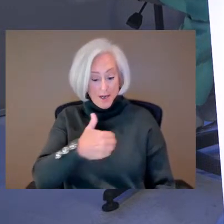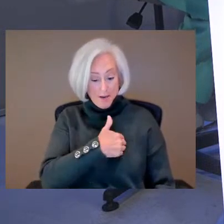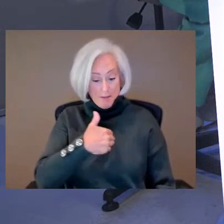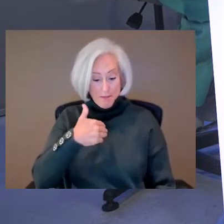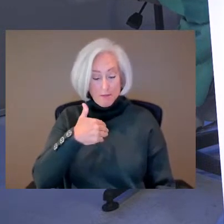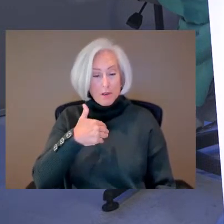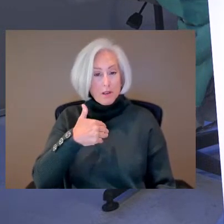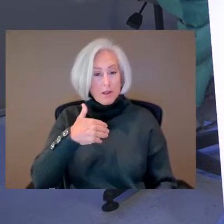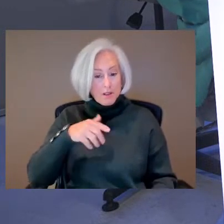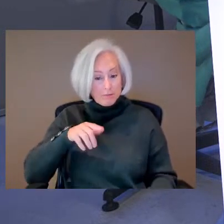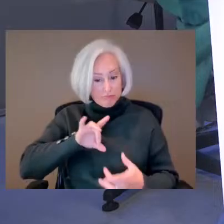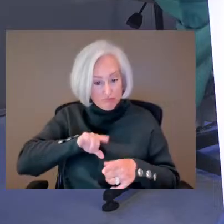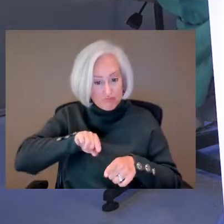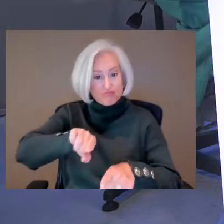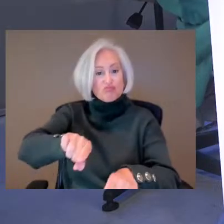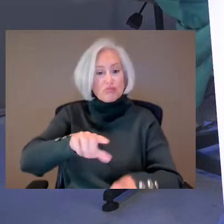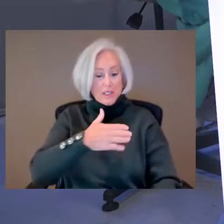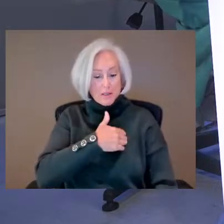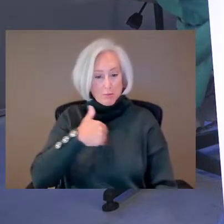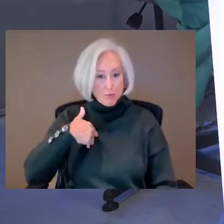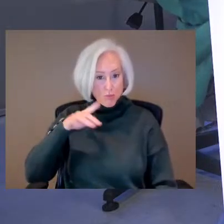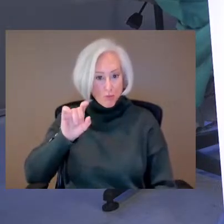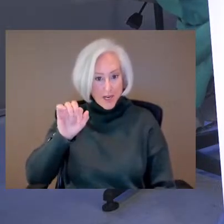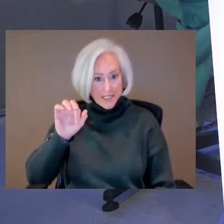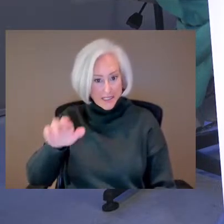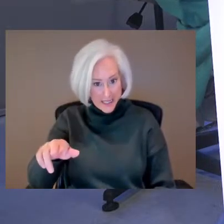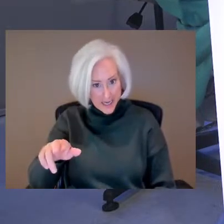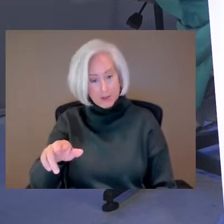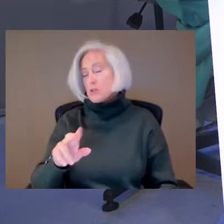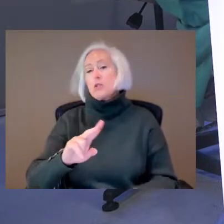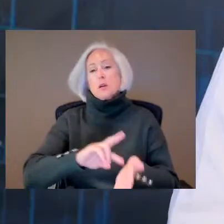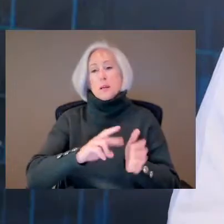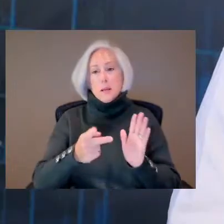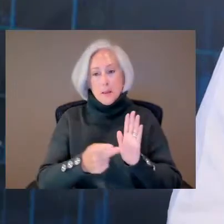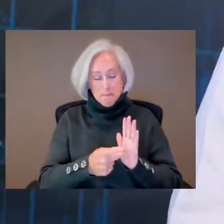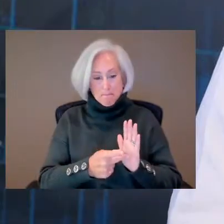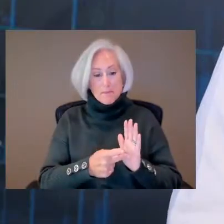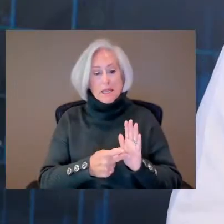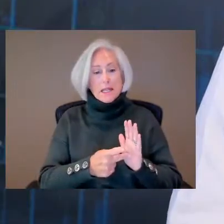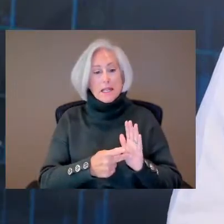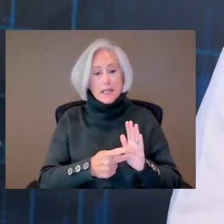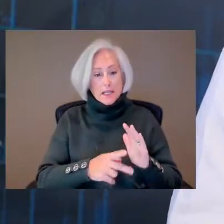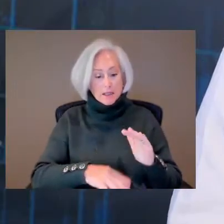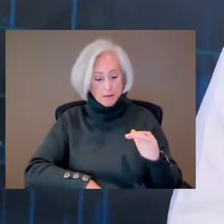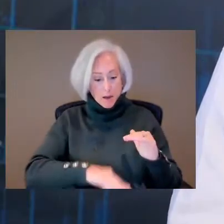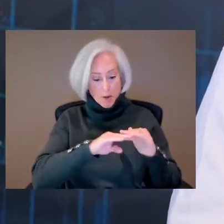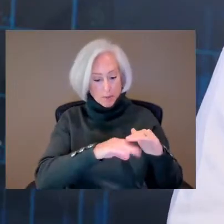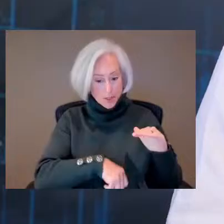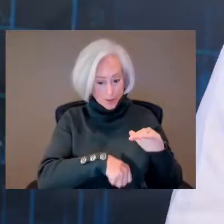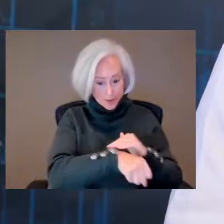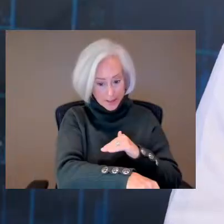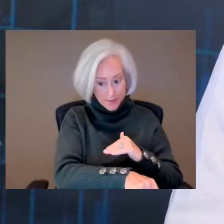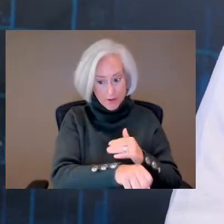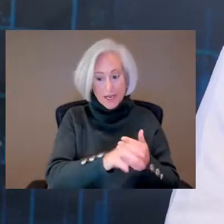breast cancers that are diagnosed during pregnancy and up to a year after delivery, we try to